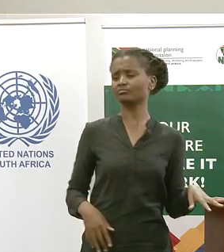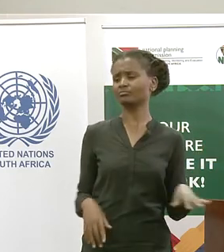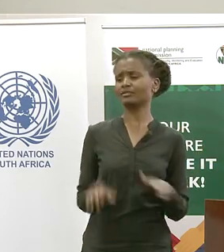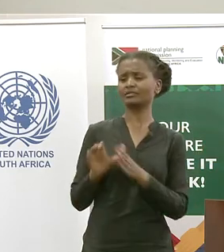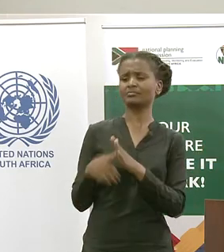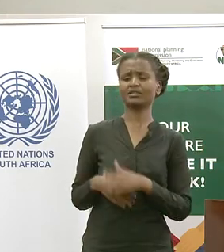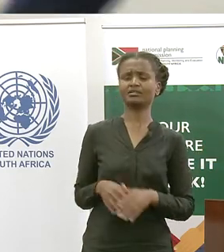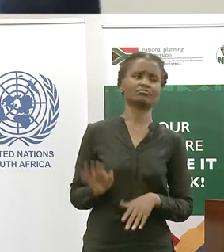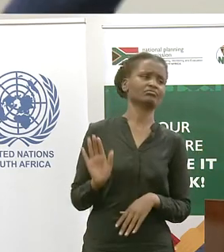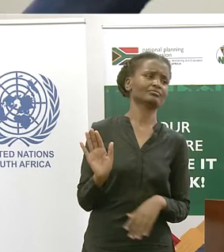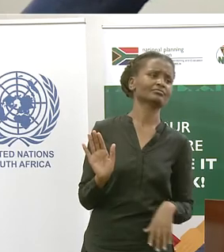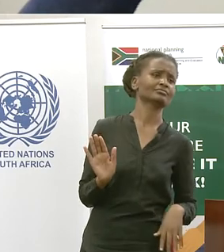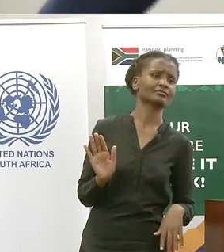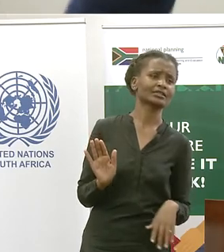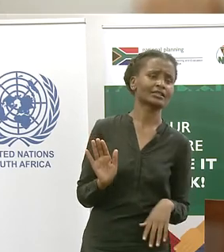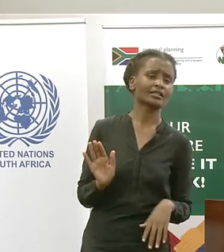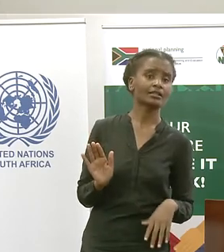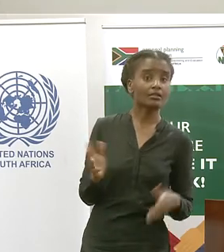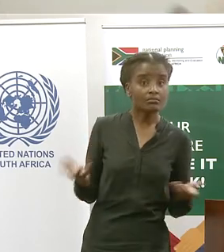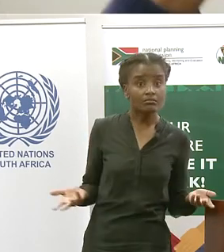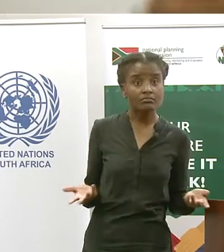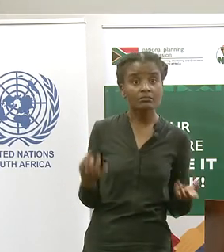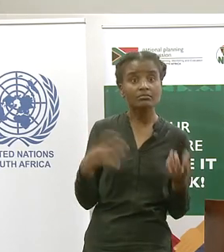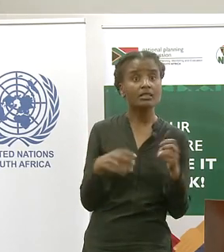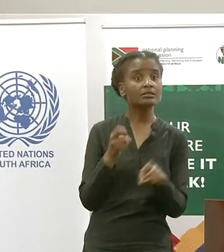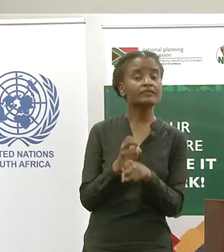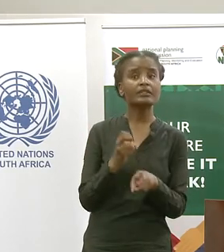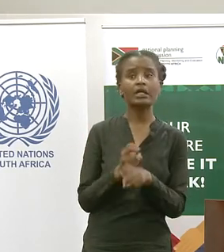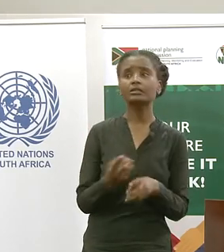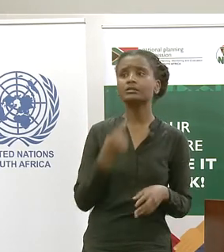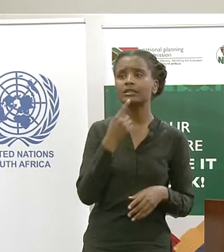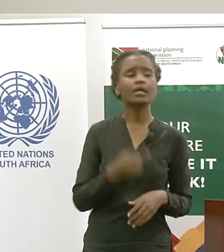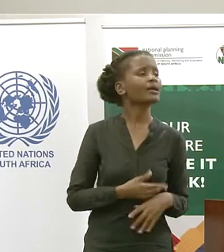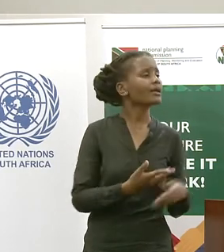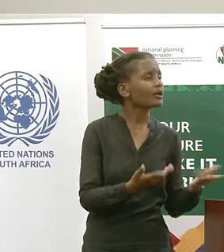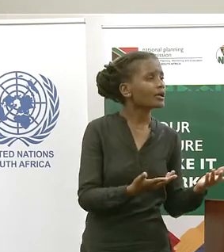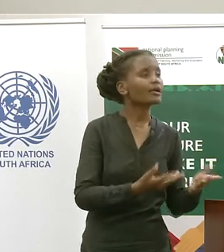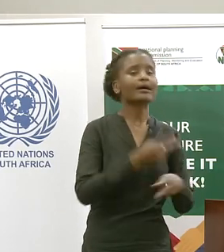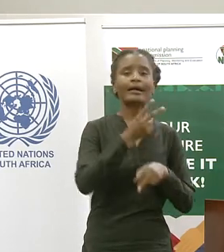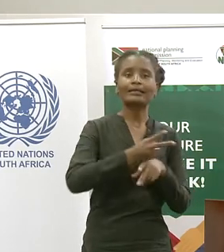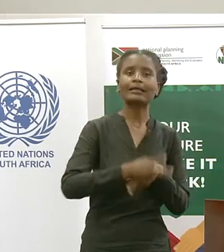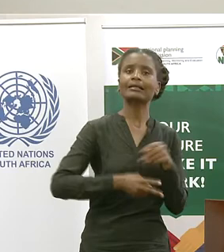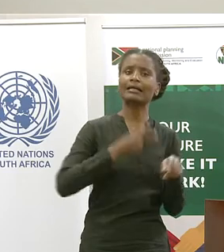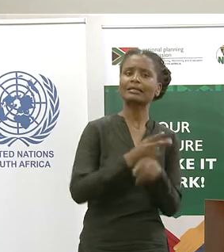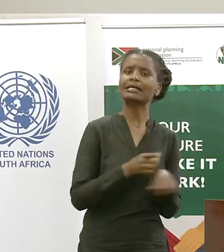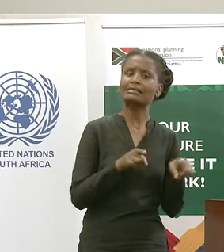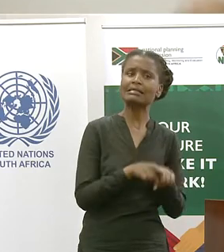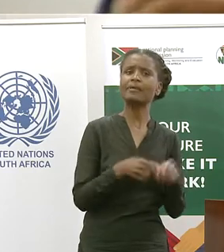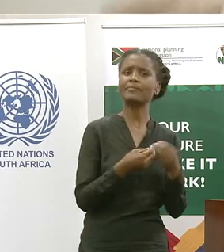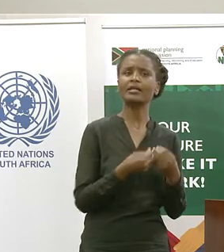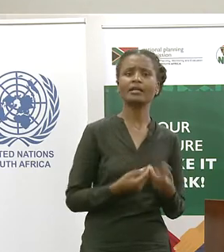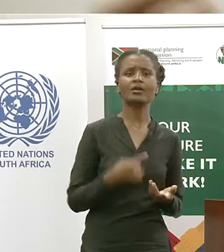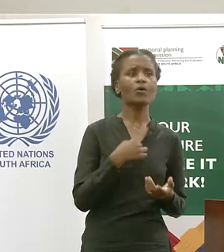so difficult to keep on saying one thing. I am saying, if you know I'm Andrew, why should